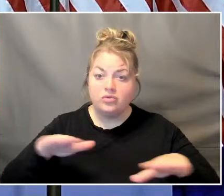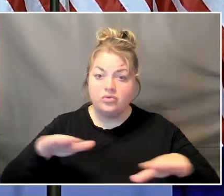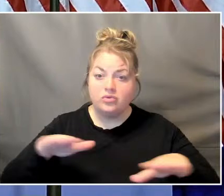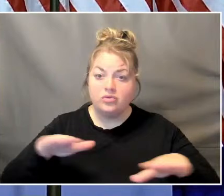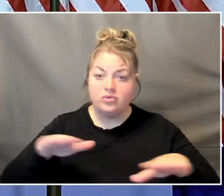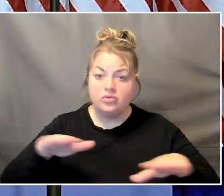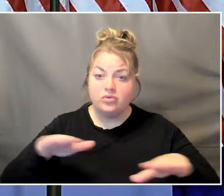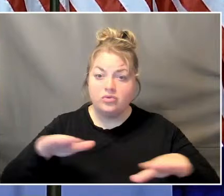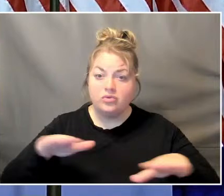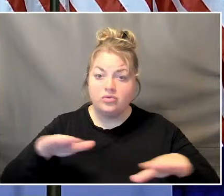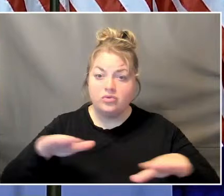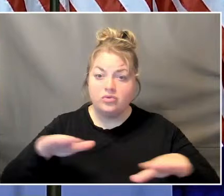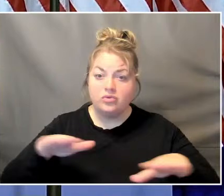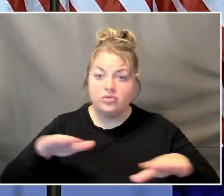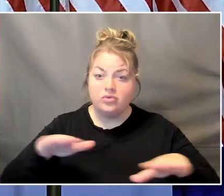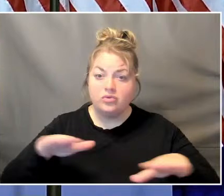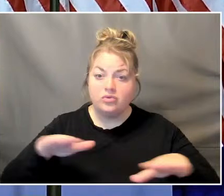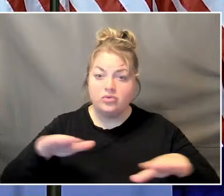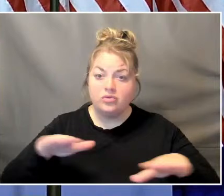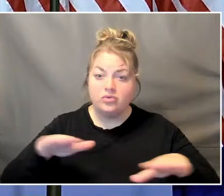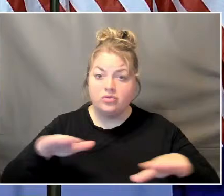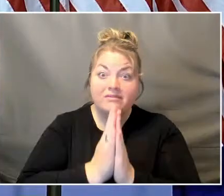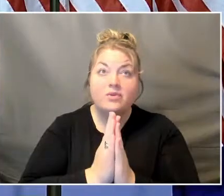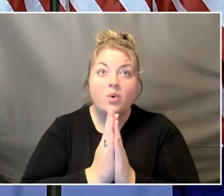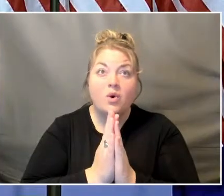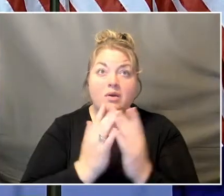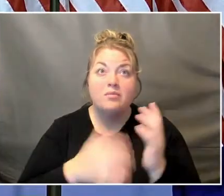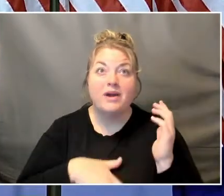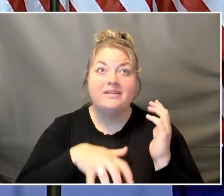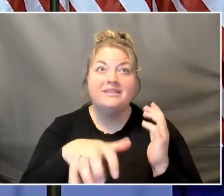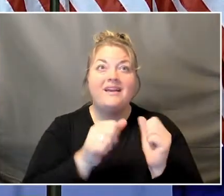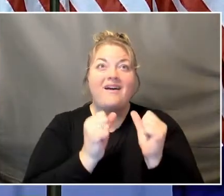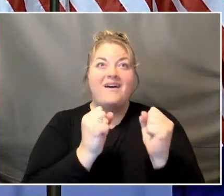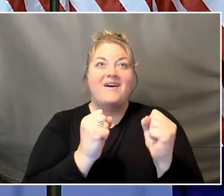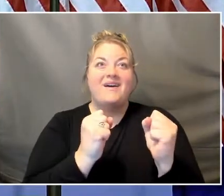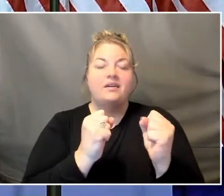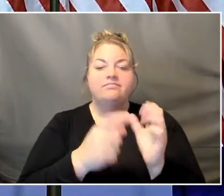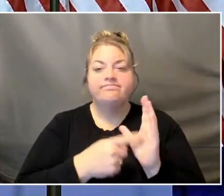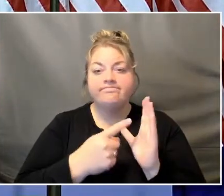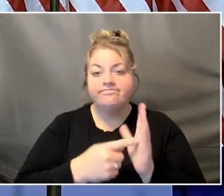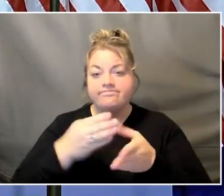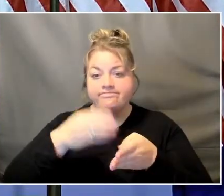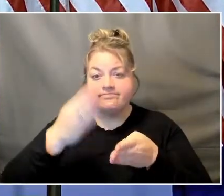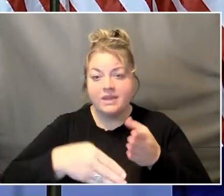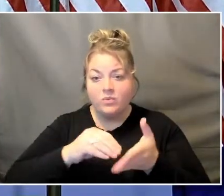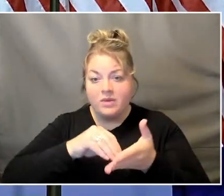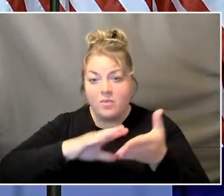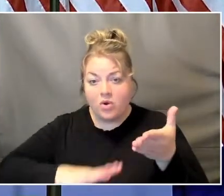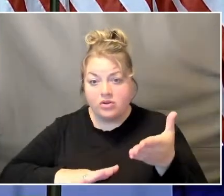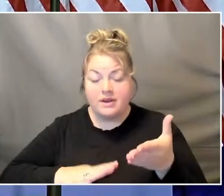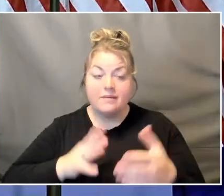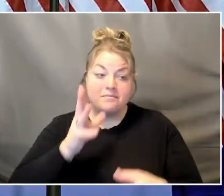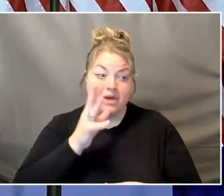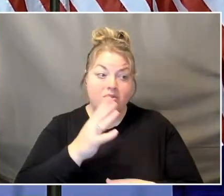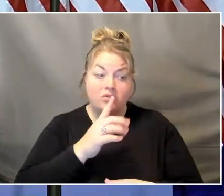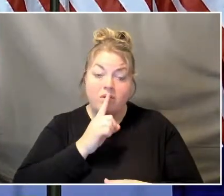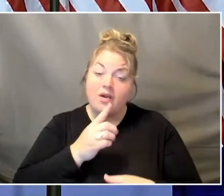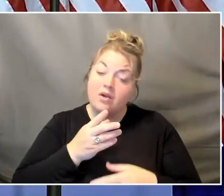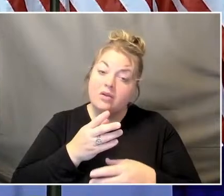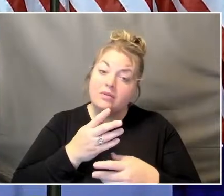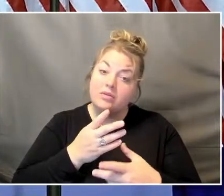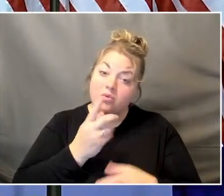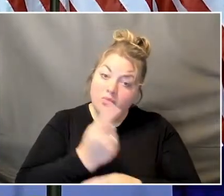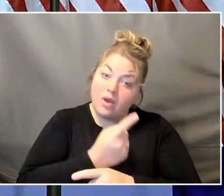Wanted, prayed-for pregnancies sometimes end in abortion. And mothers and parents are the right people to make compassionate, difficult decisions